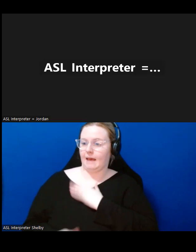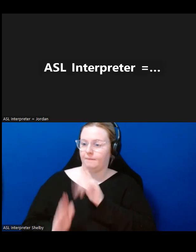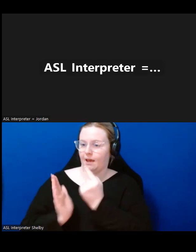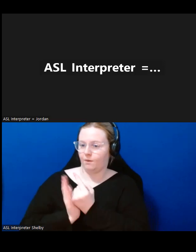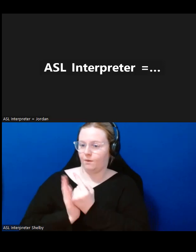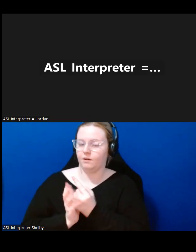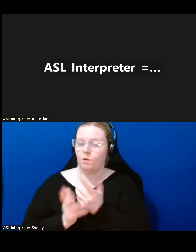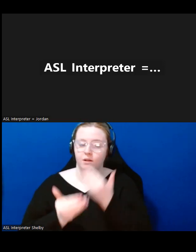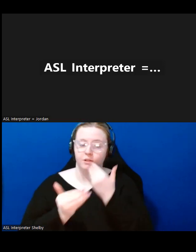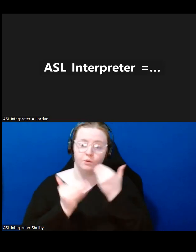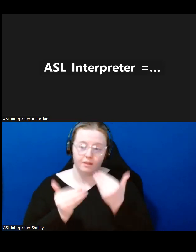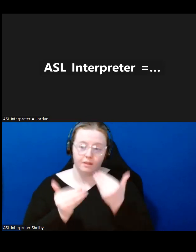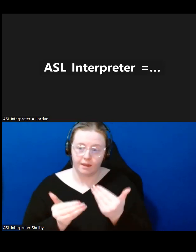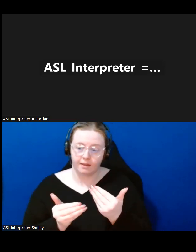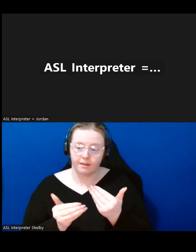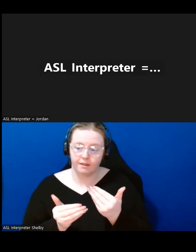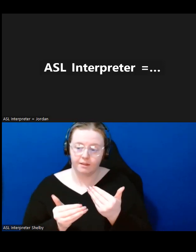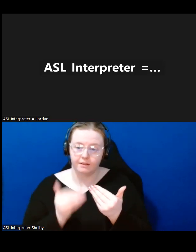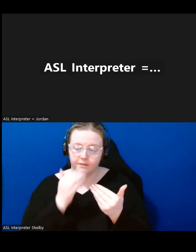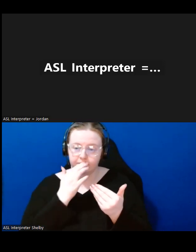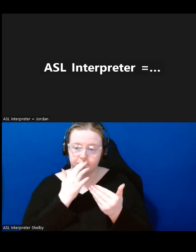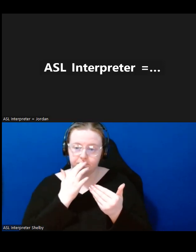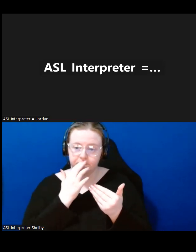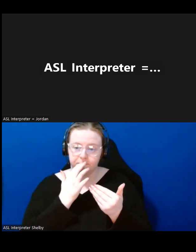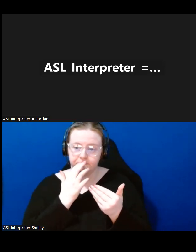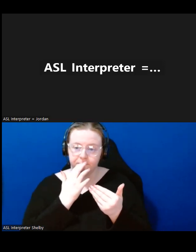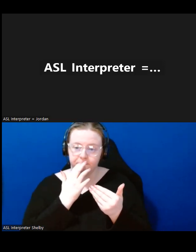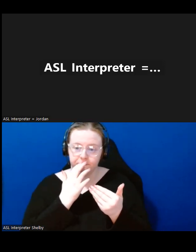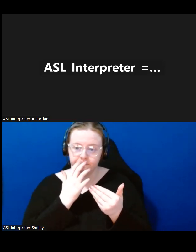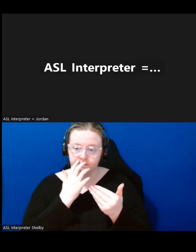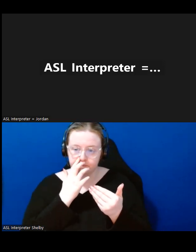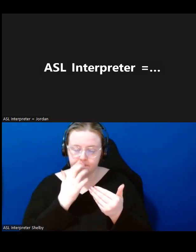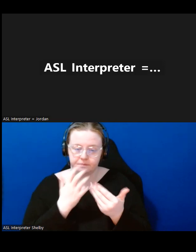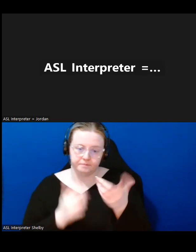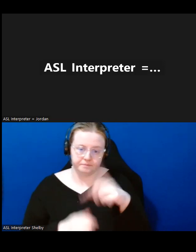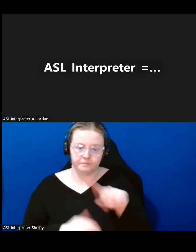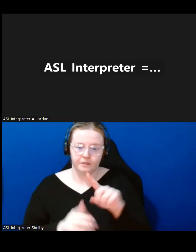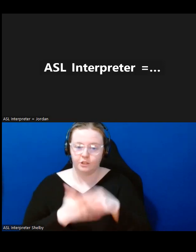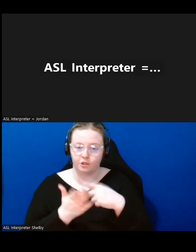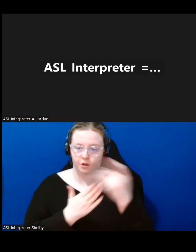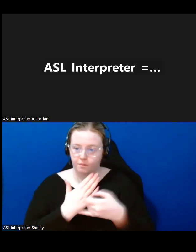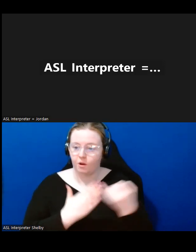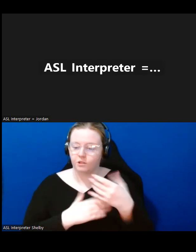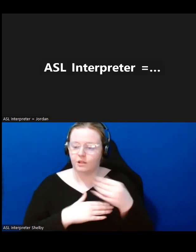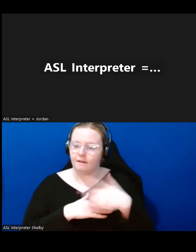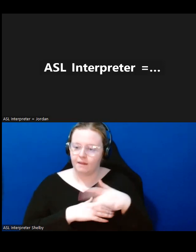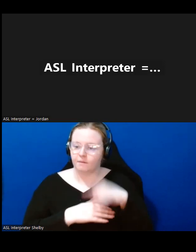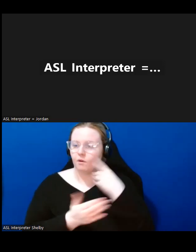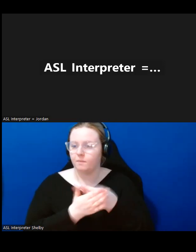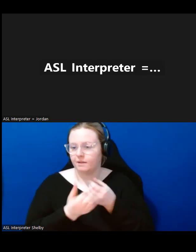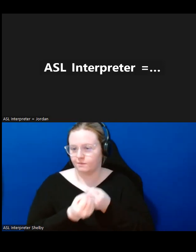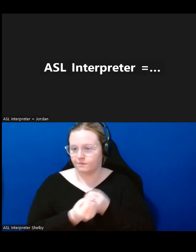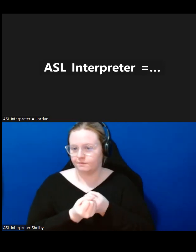out for the stimulus to start up this project and the availability of the grants for this. So I just